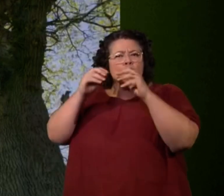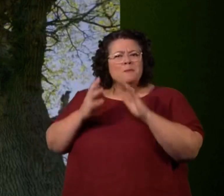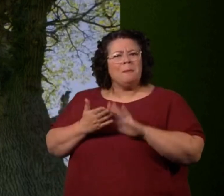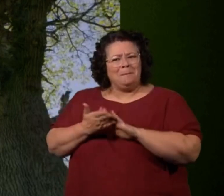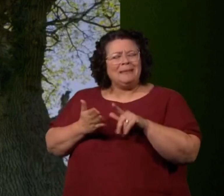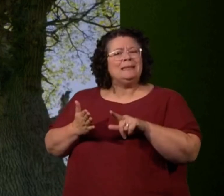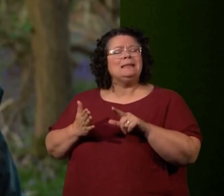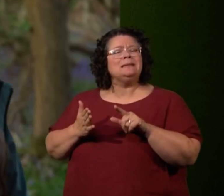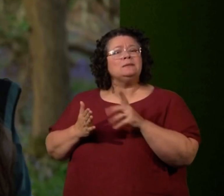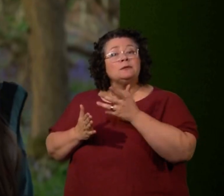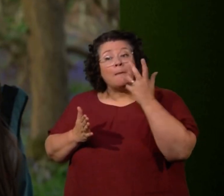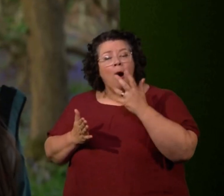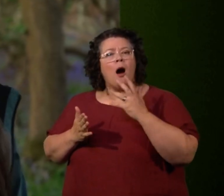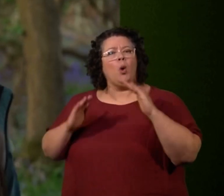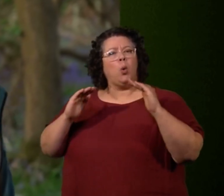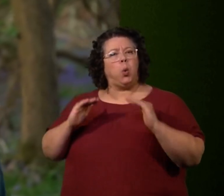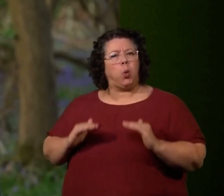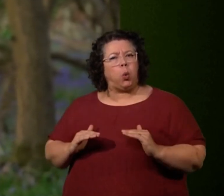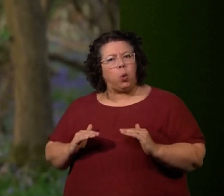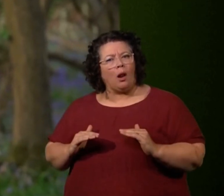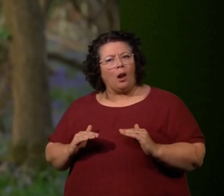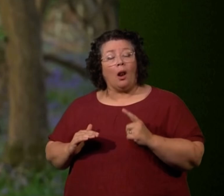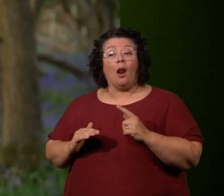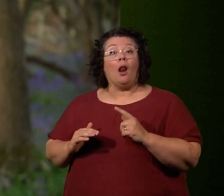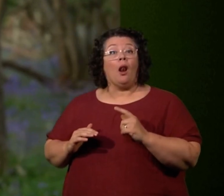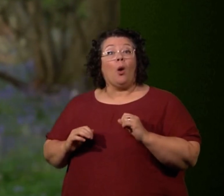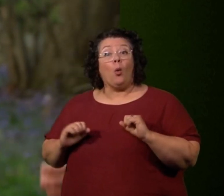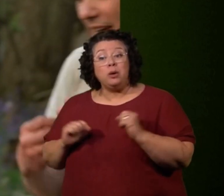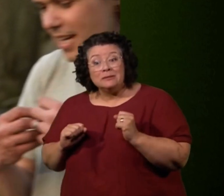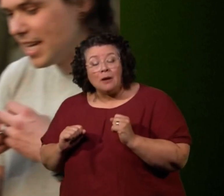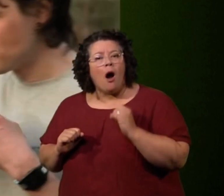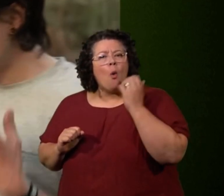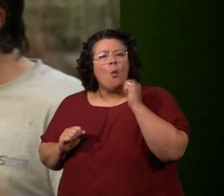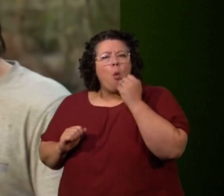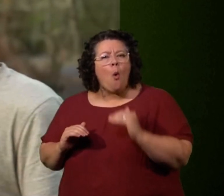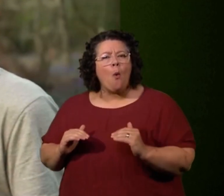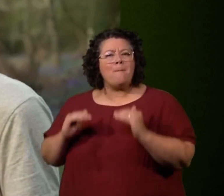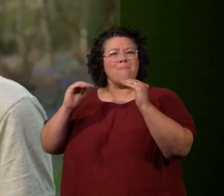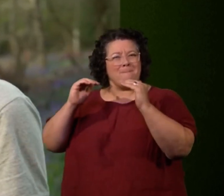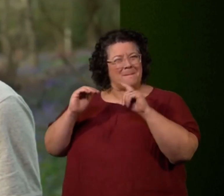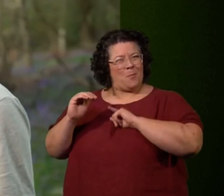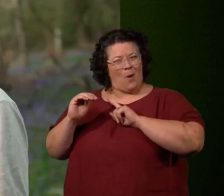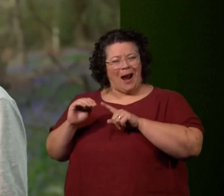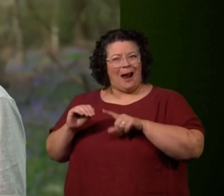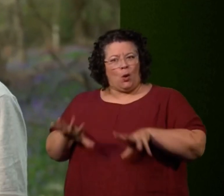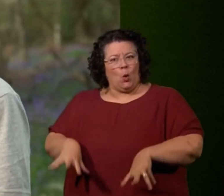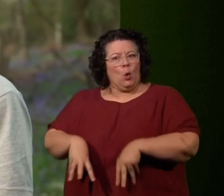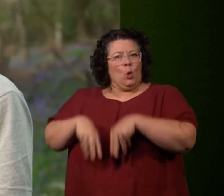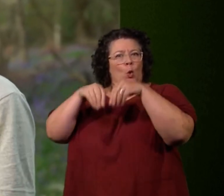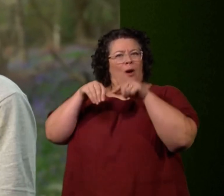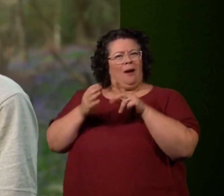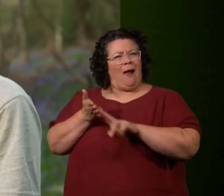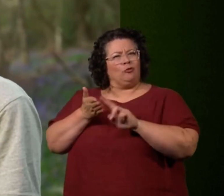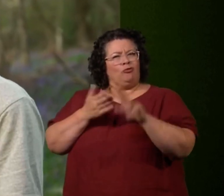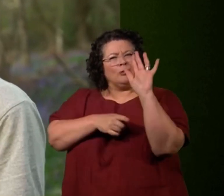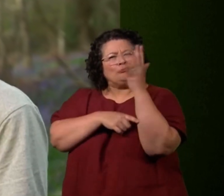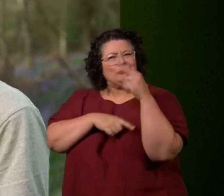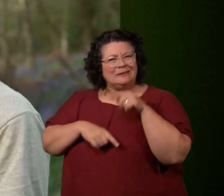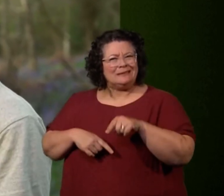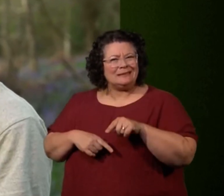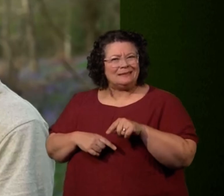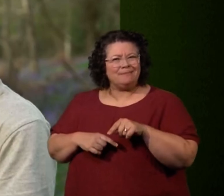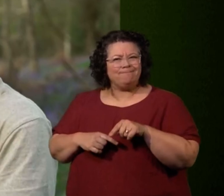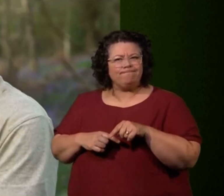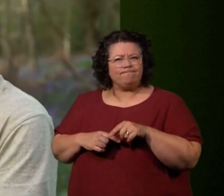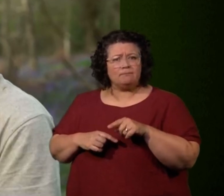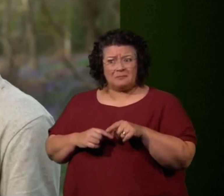winter. Got to ask the question, does it damage the tree at all? So yeah, it does. But What's useful to understand is that